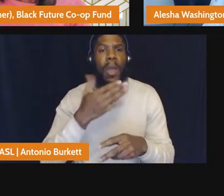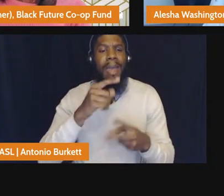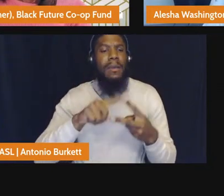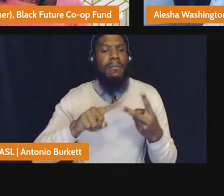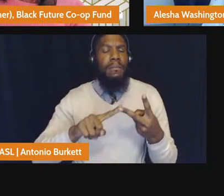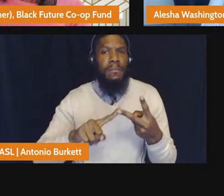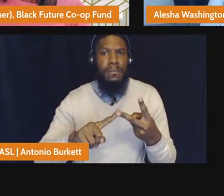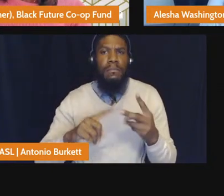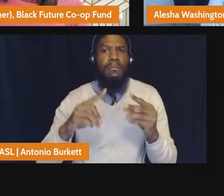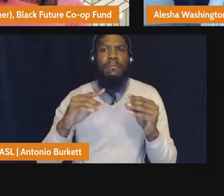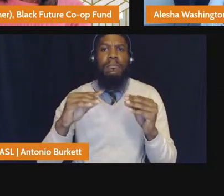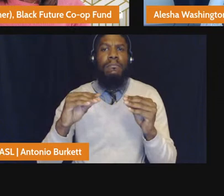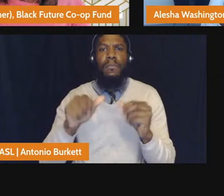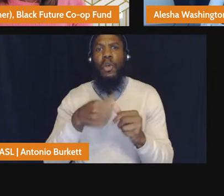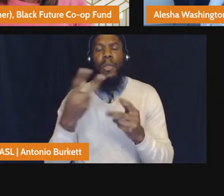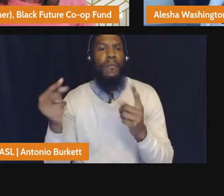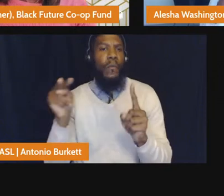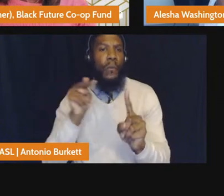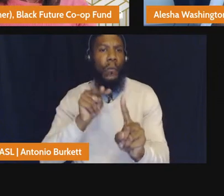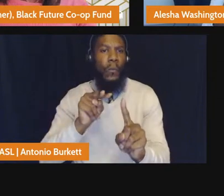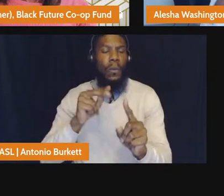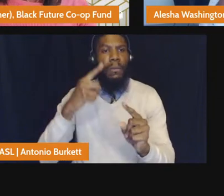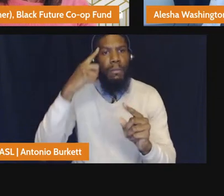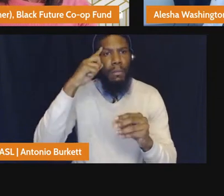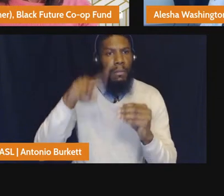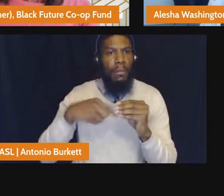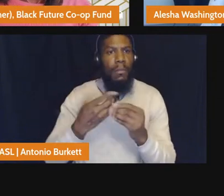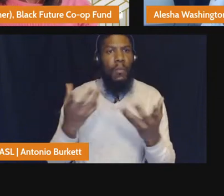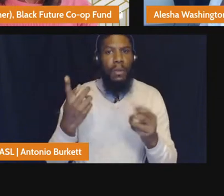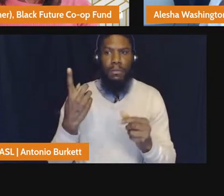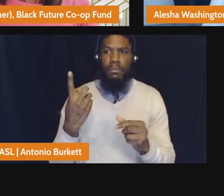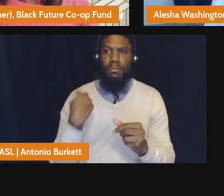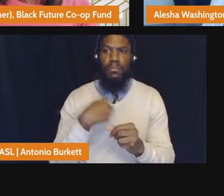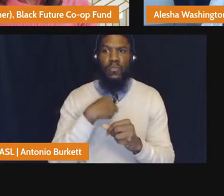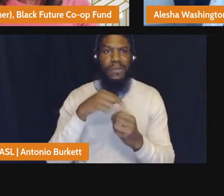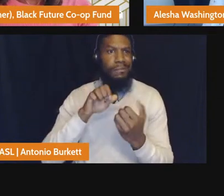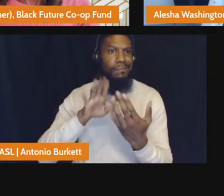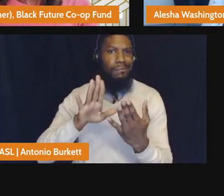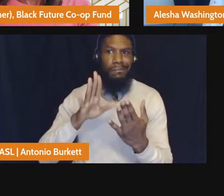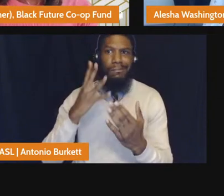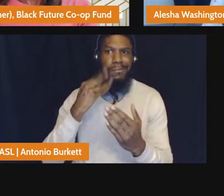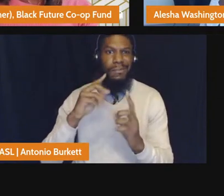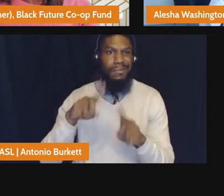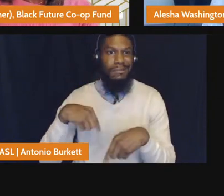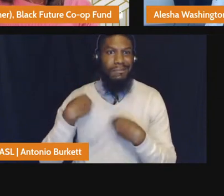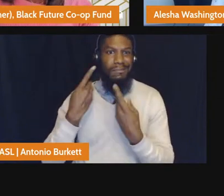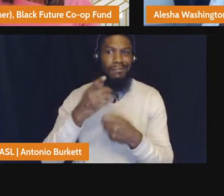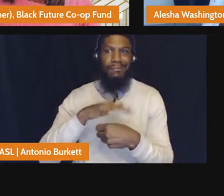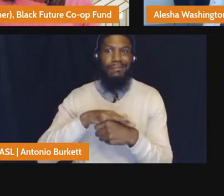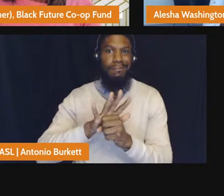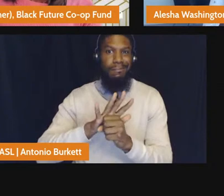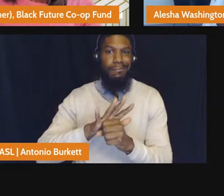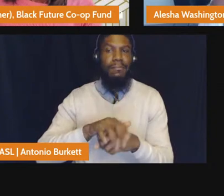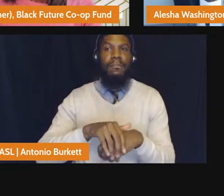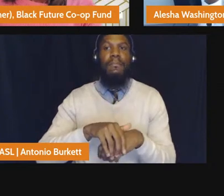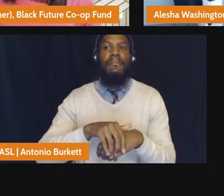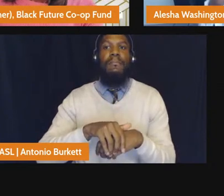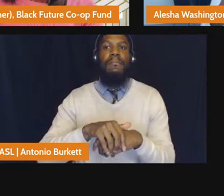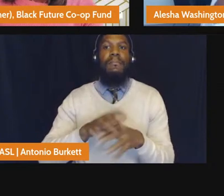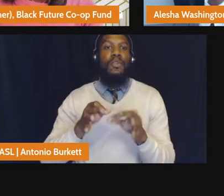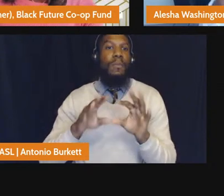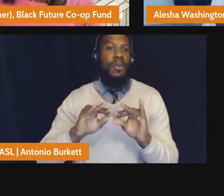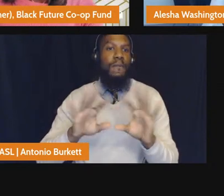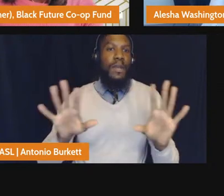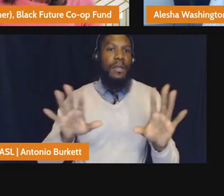about kind of what we have all been experiencing since the start of 2020, since the killing of George Floyd. And I